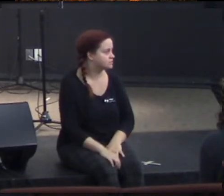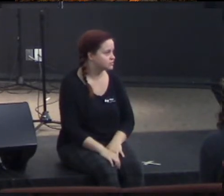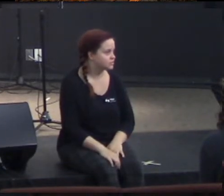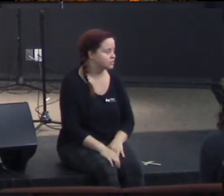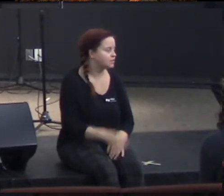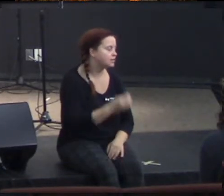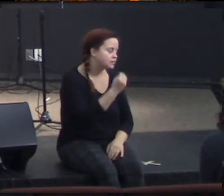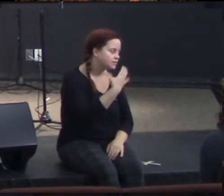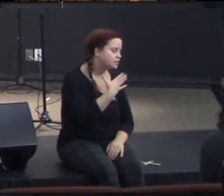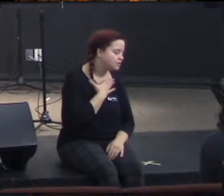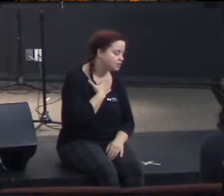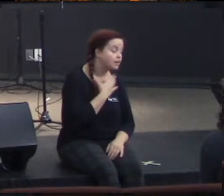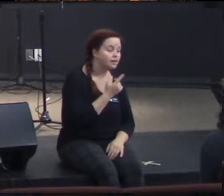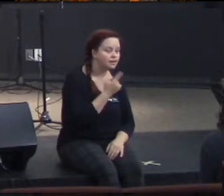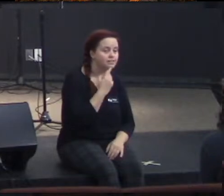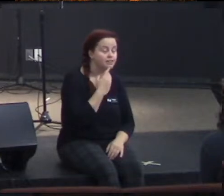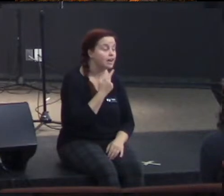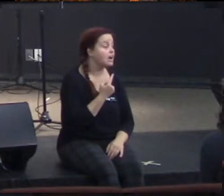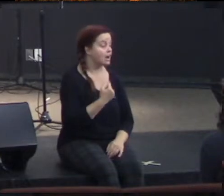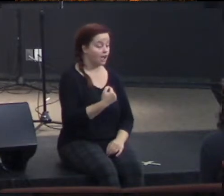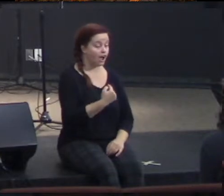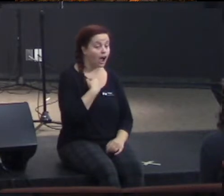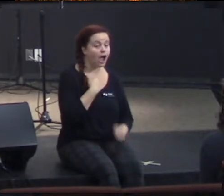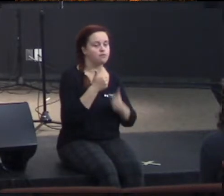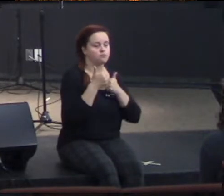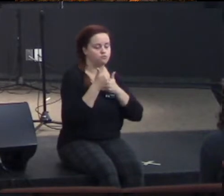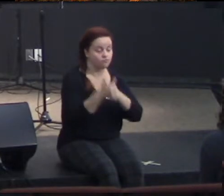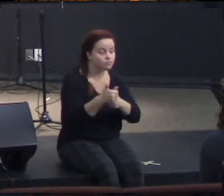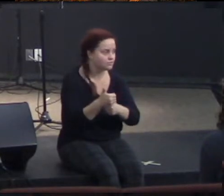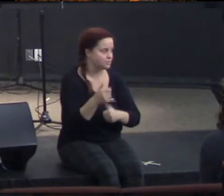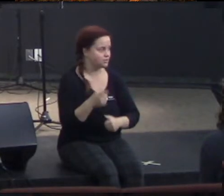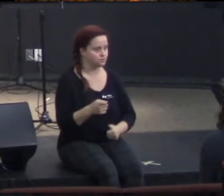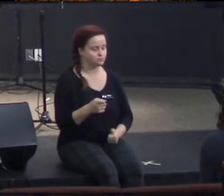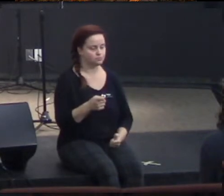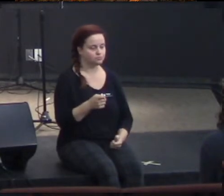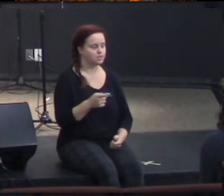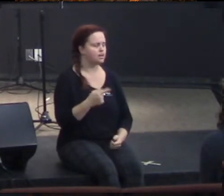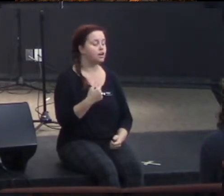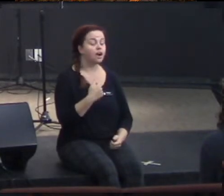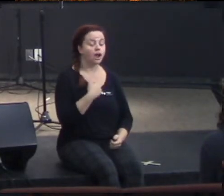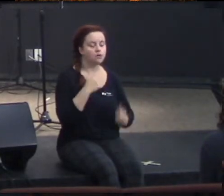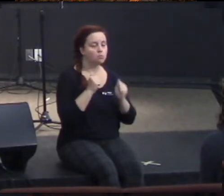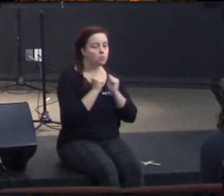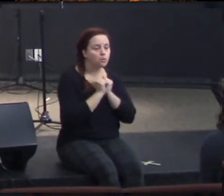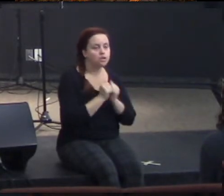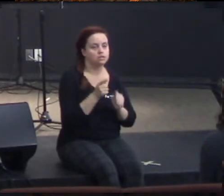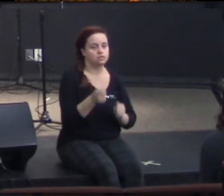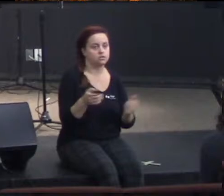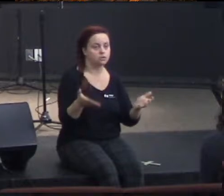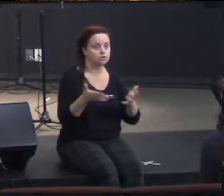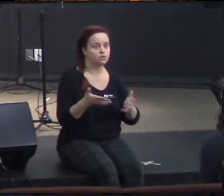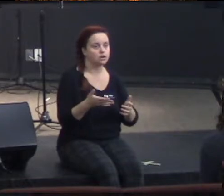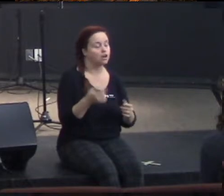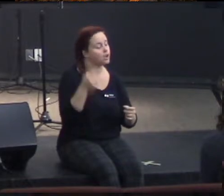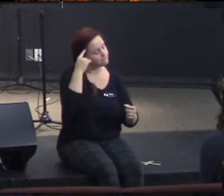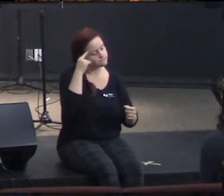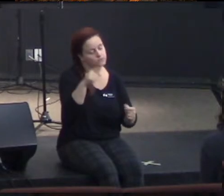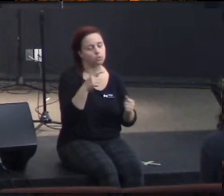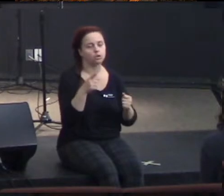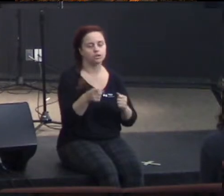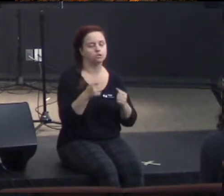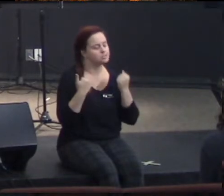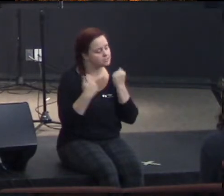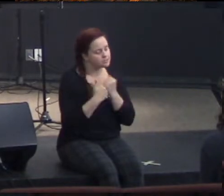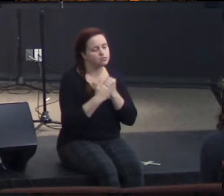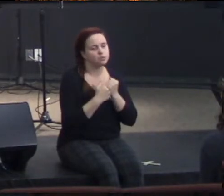Grace is saying, I'm going with you. I'm with you in this. I'm for you in this. I